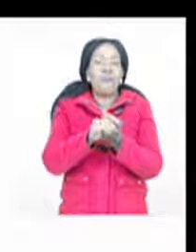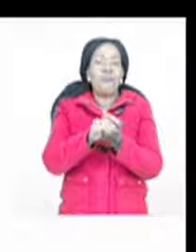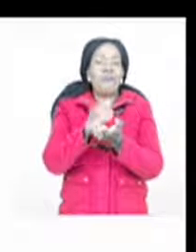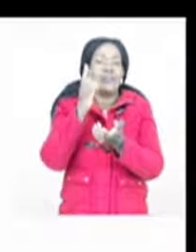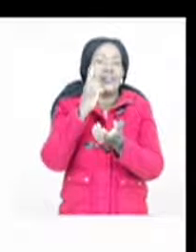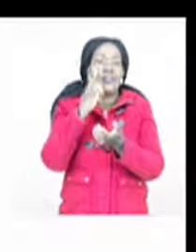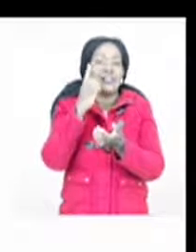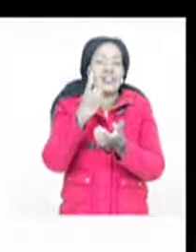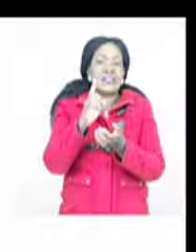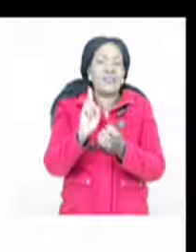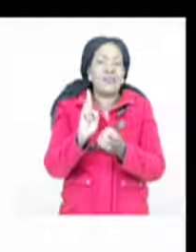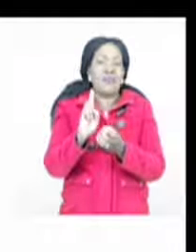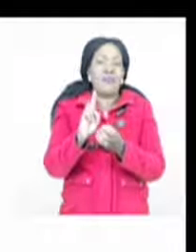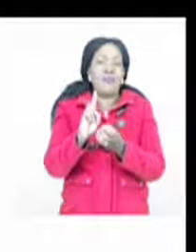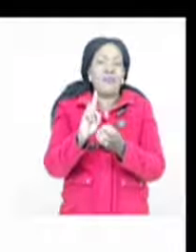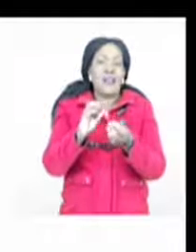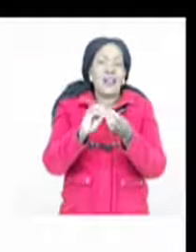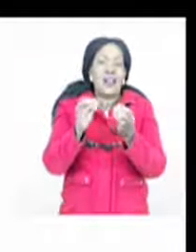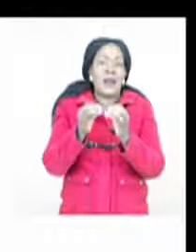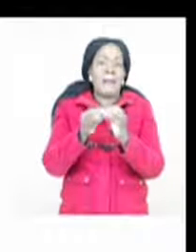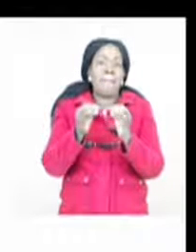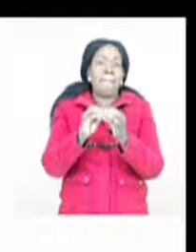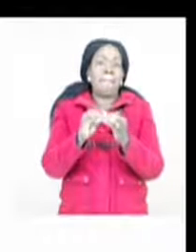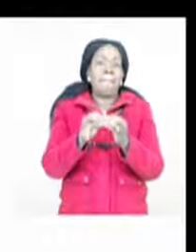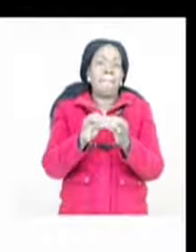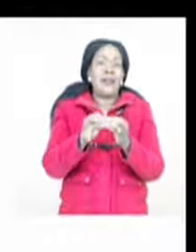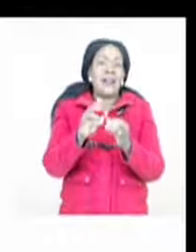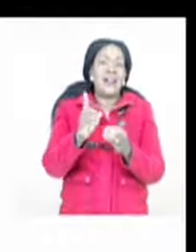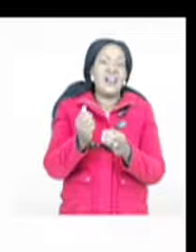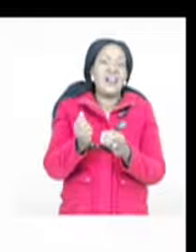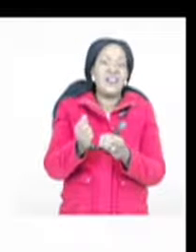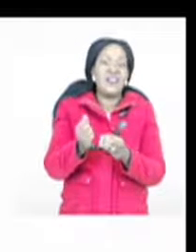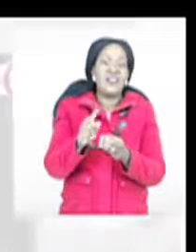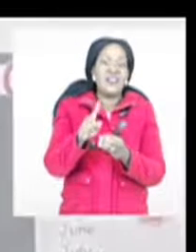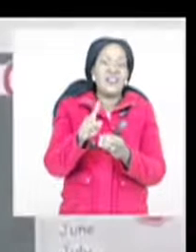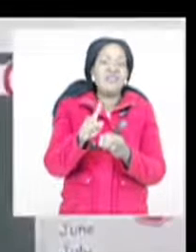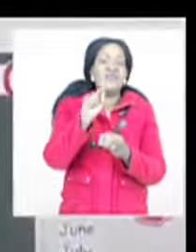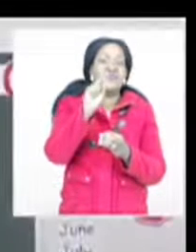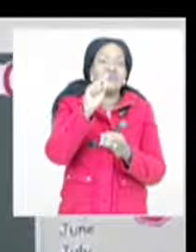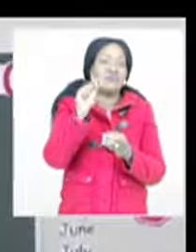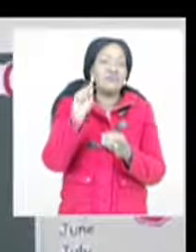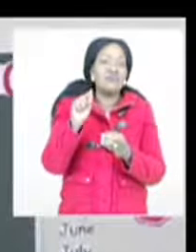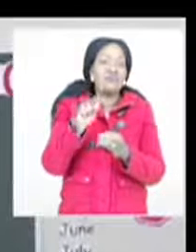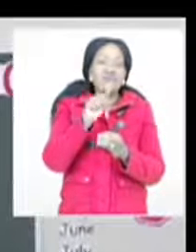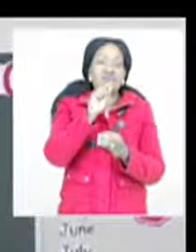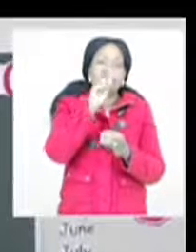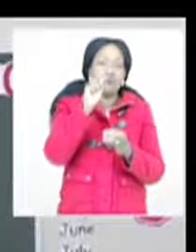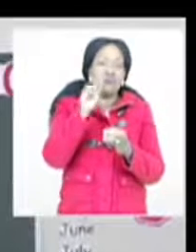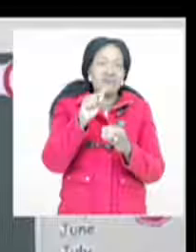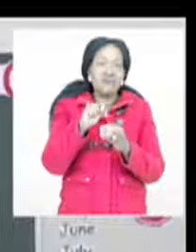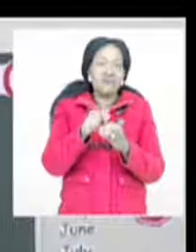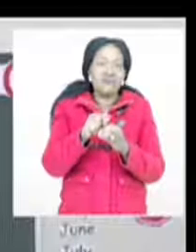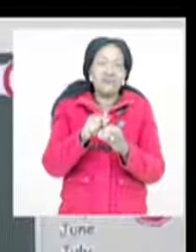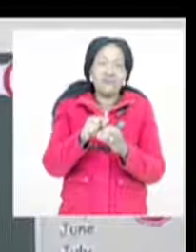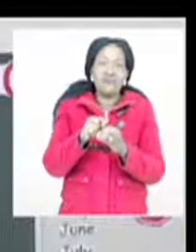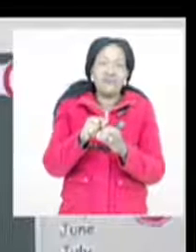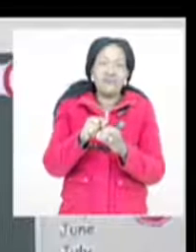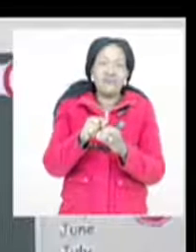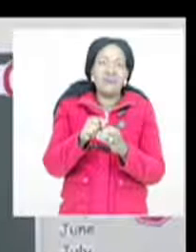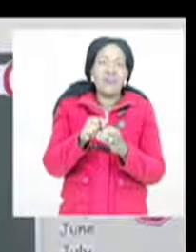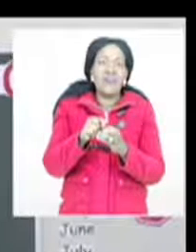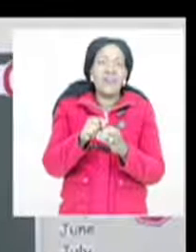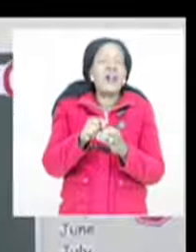is represented there on that page. Let's do the dots. Your instruction is you must